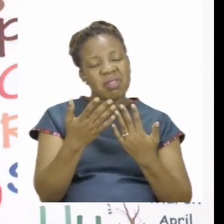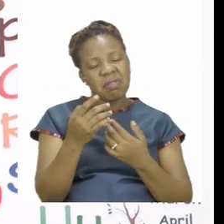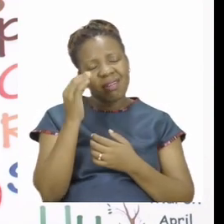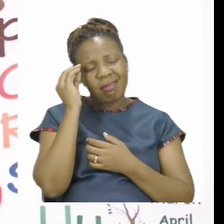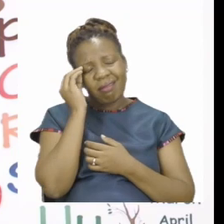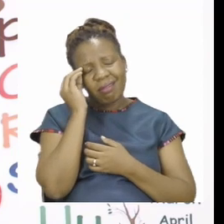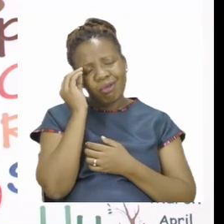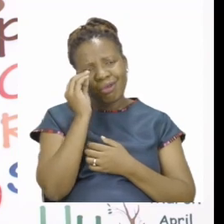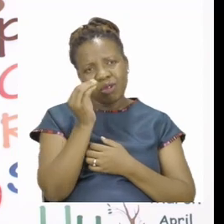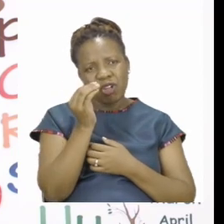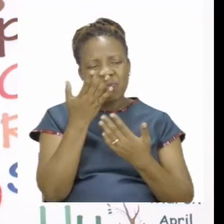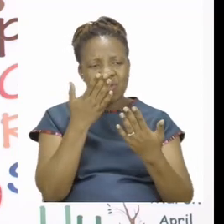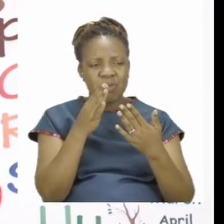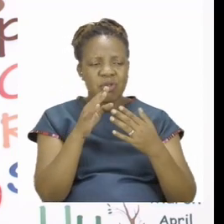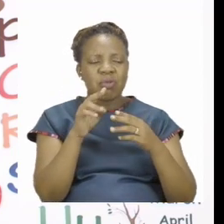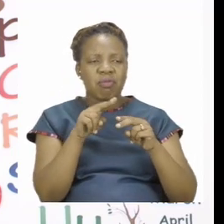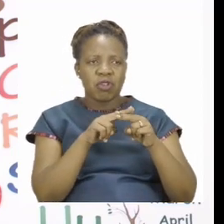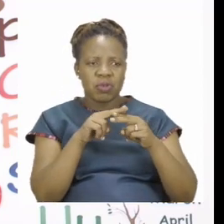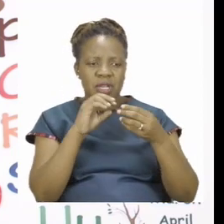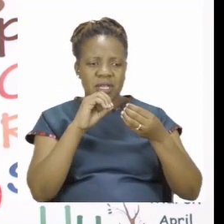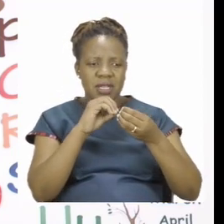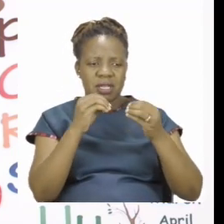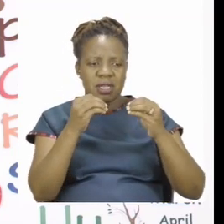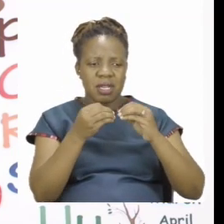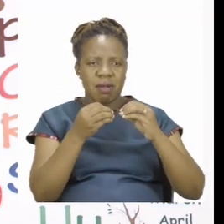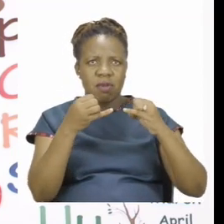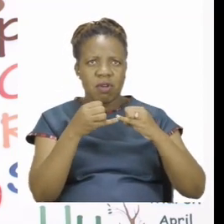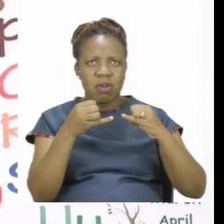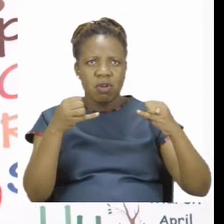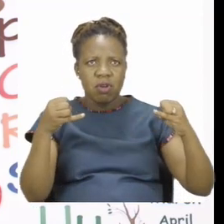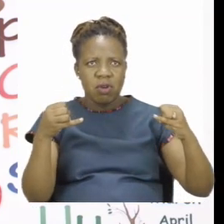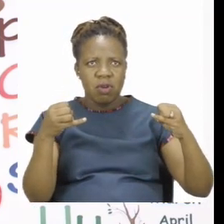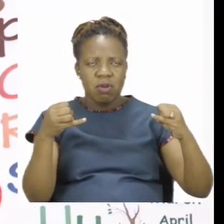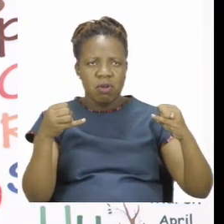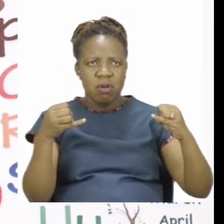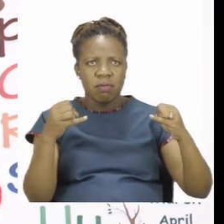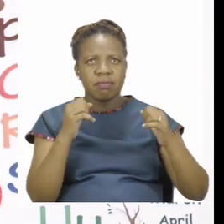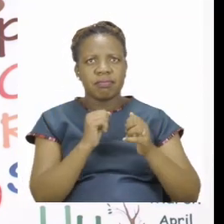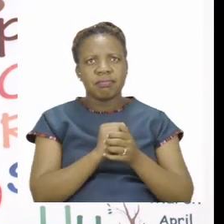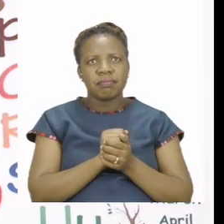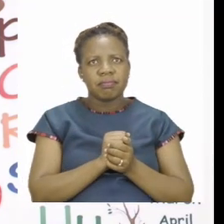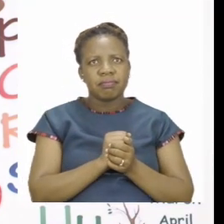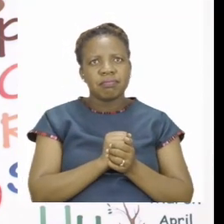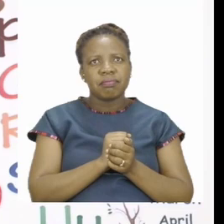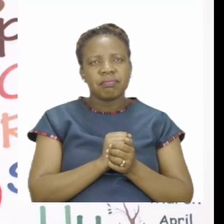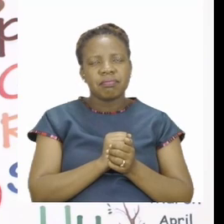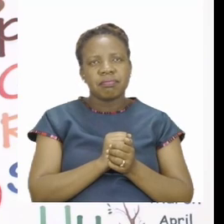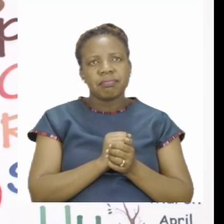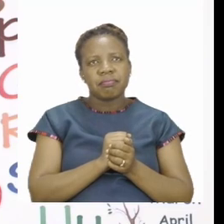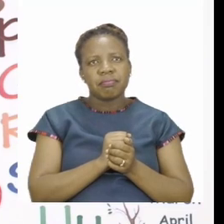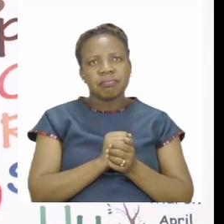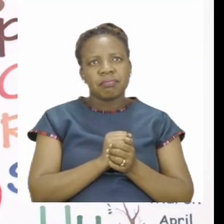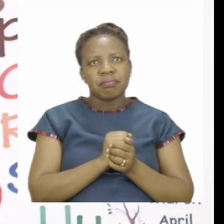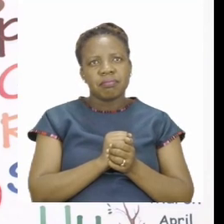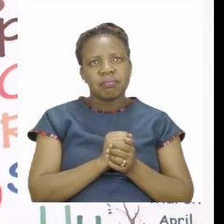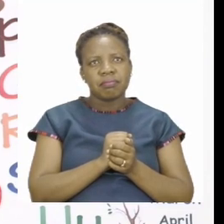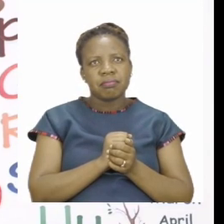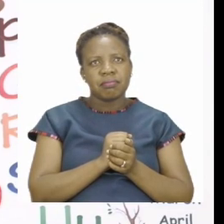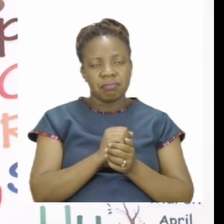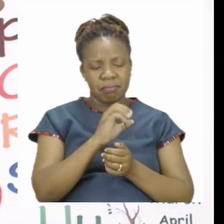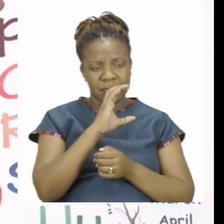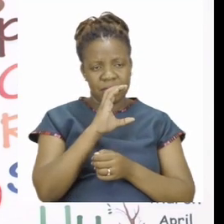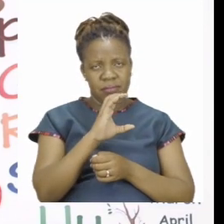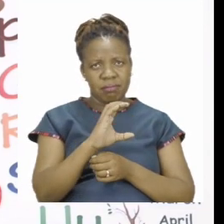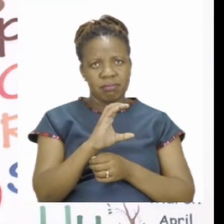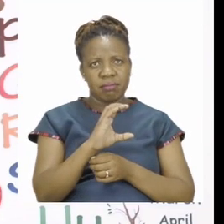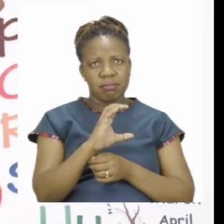first number that you come across is the one that is more or less. Now, for the C part of it, it's kind